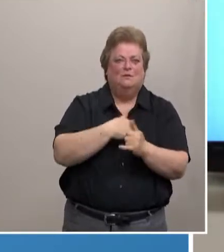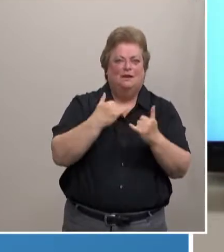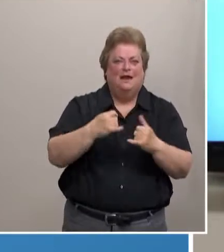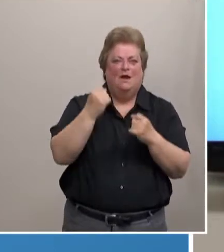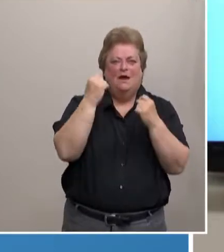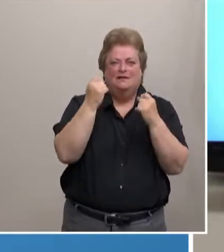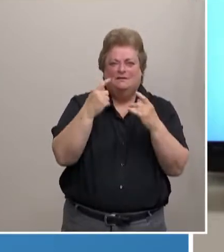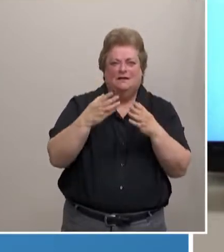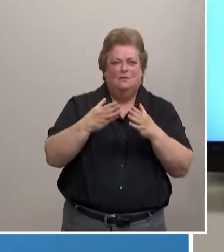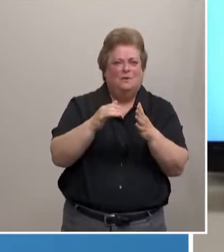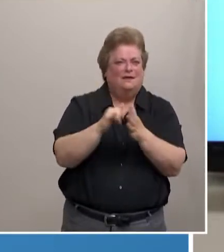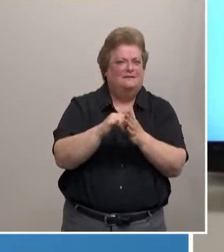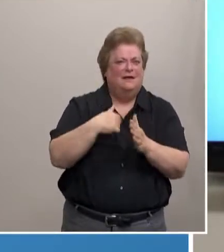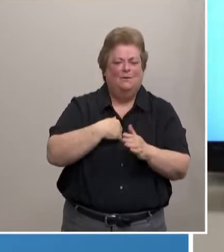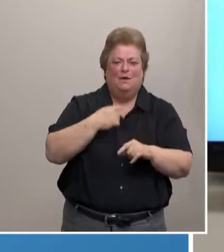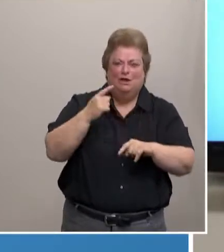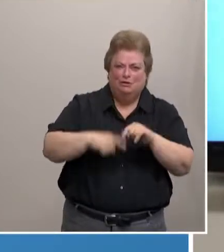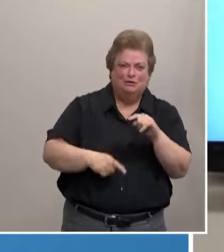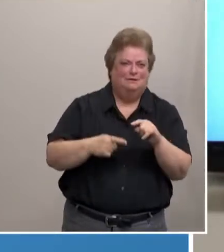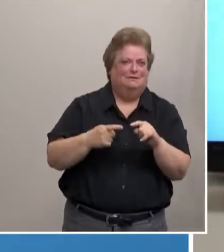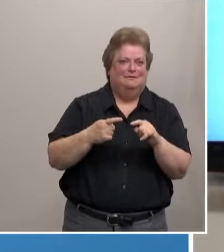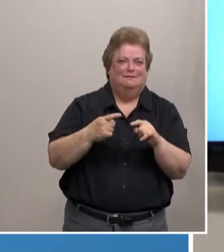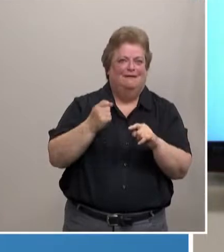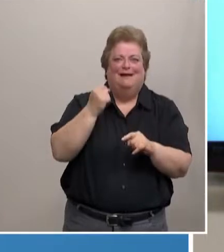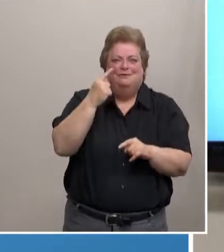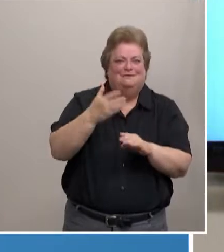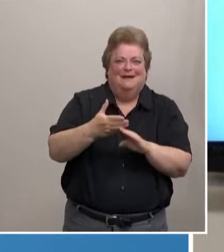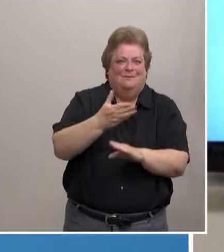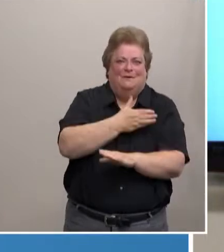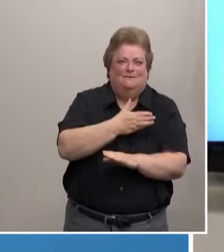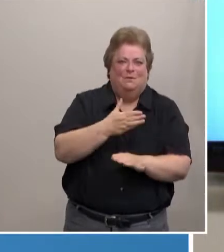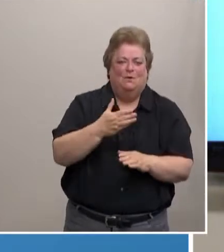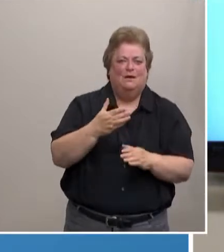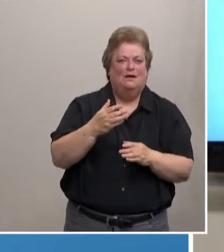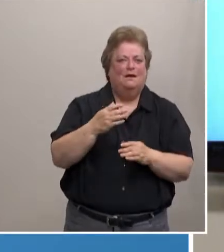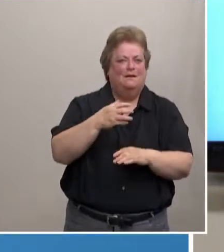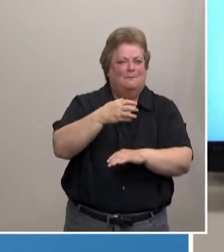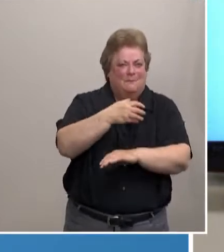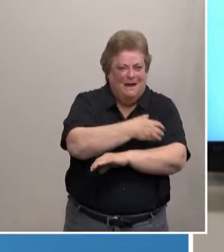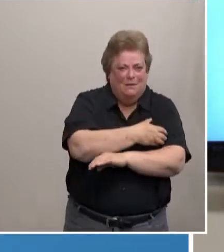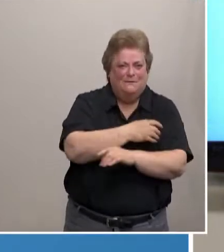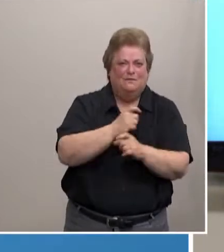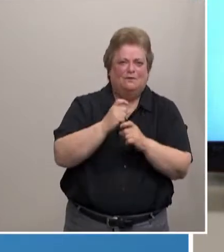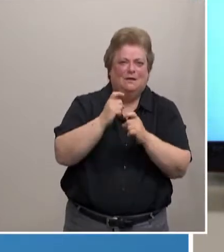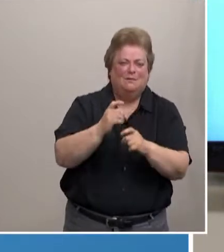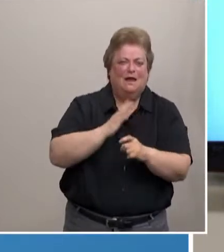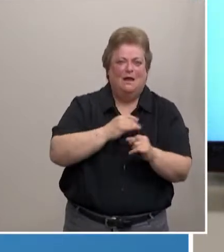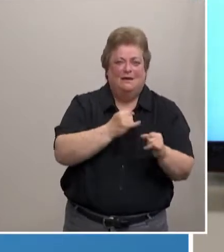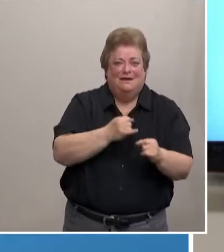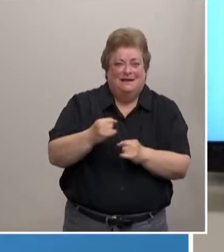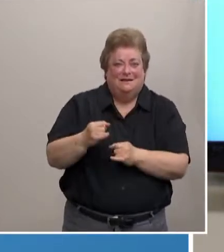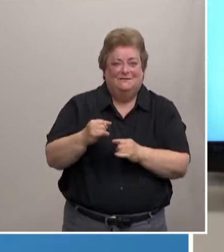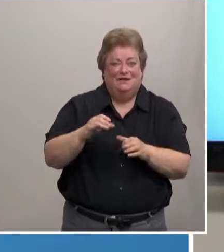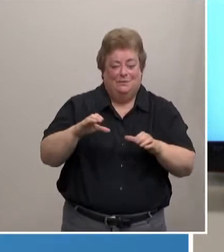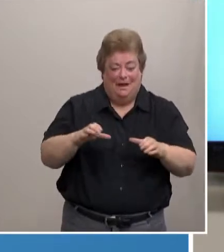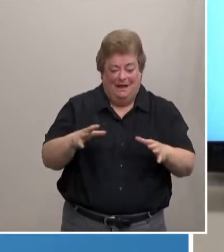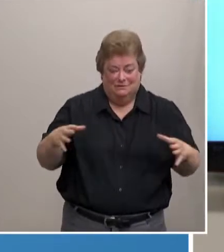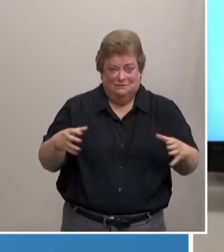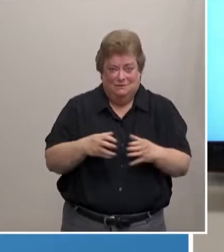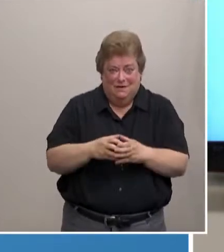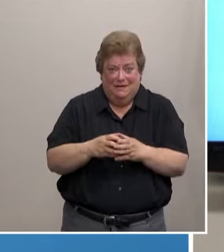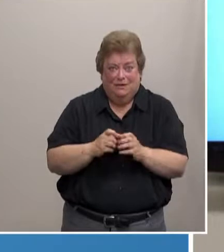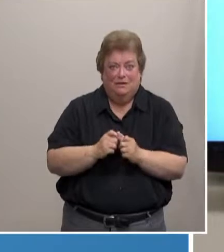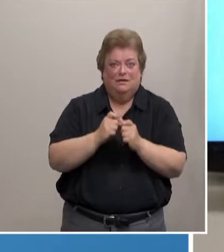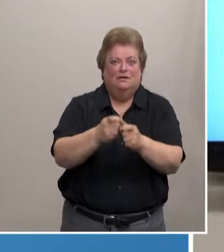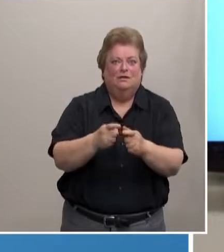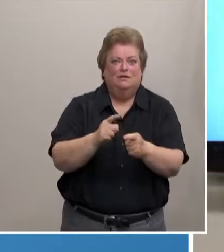ways that we never fully could have before what a powerful contribution our individual actions make to our collective